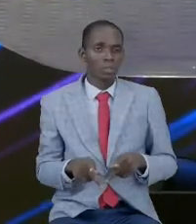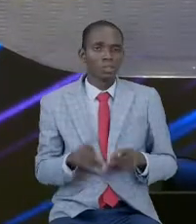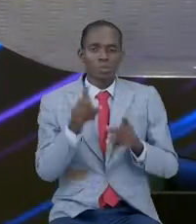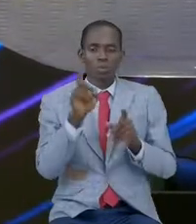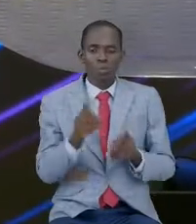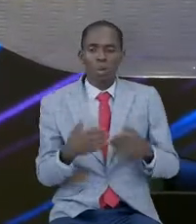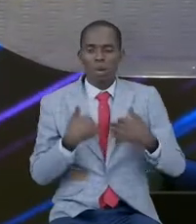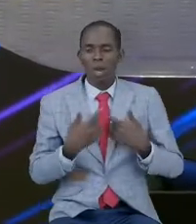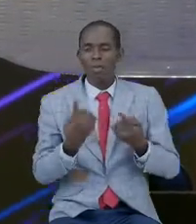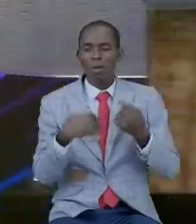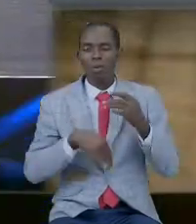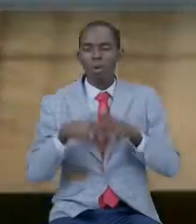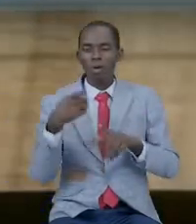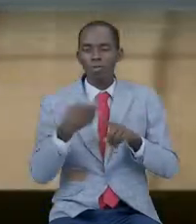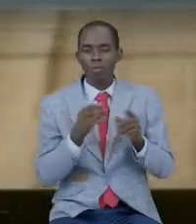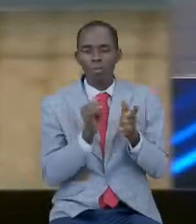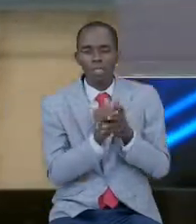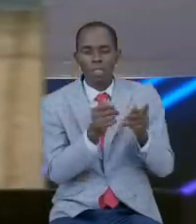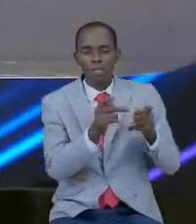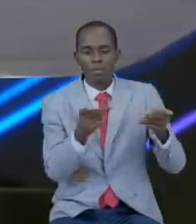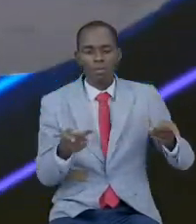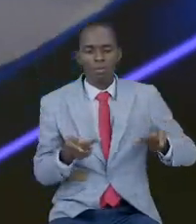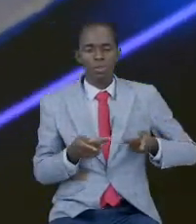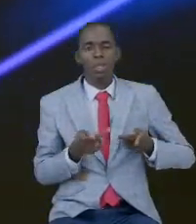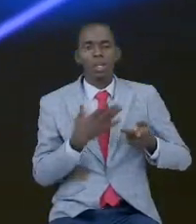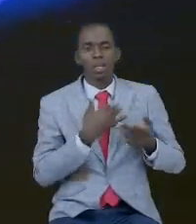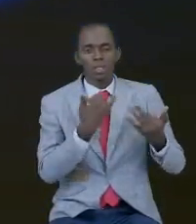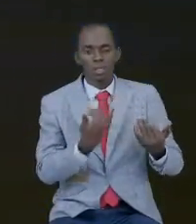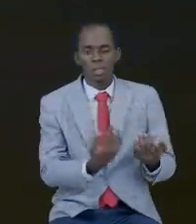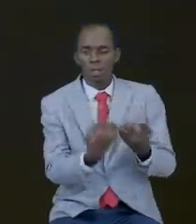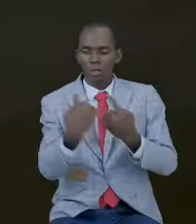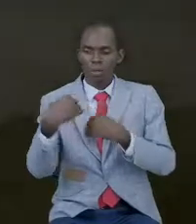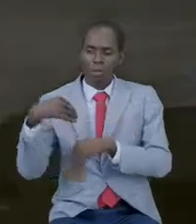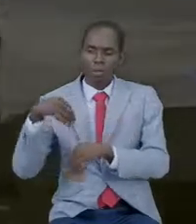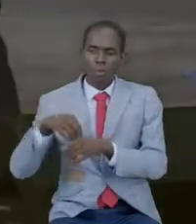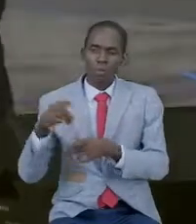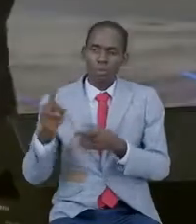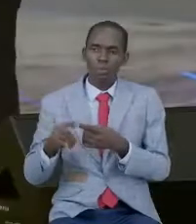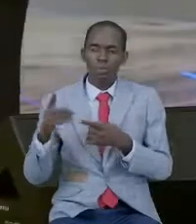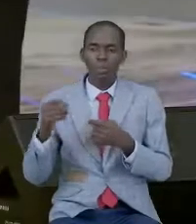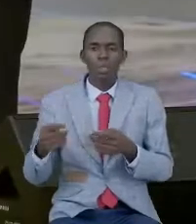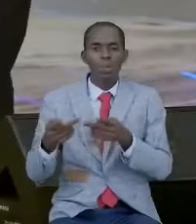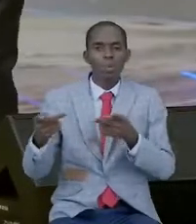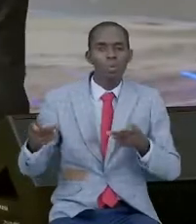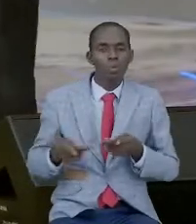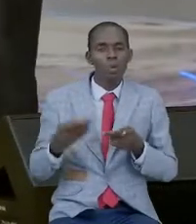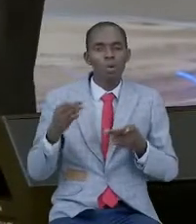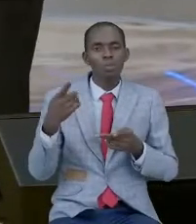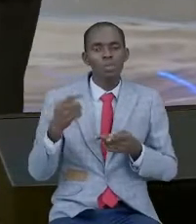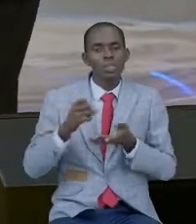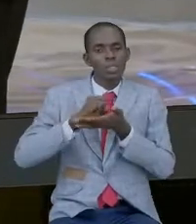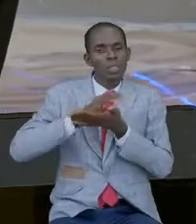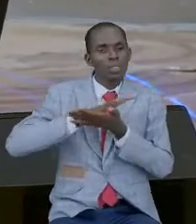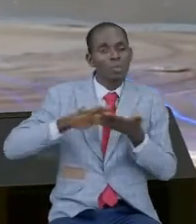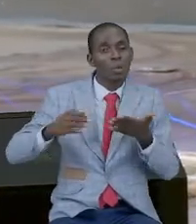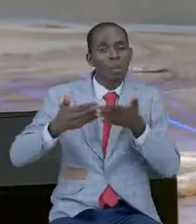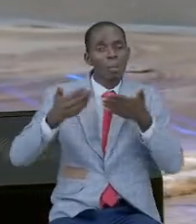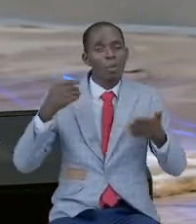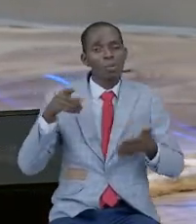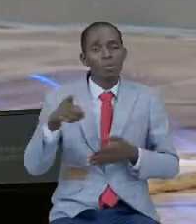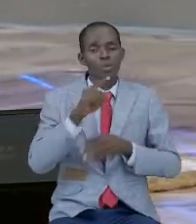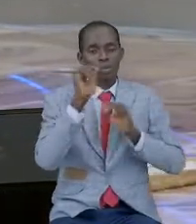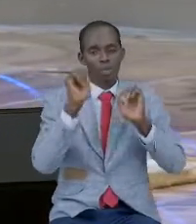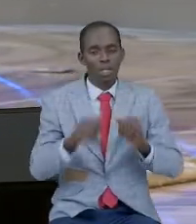out of that camp and come out to the camp of the sanctified before you can have